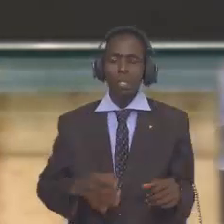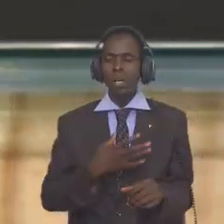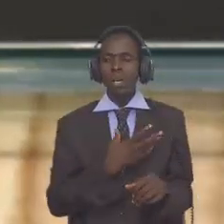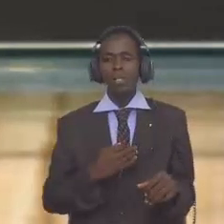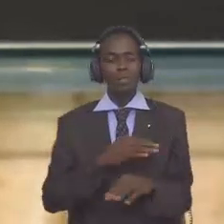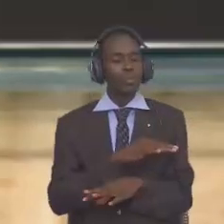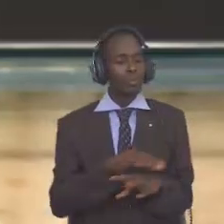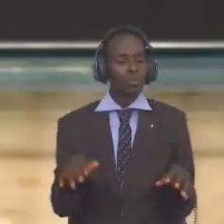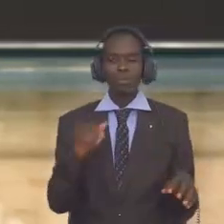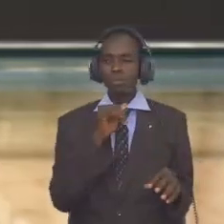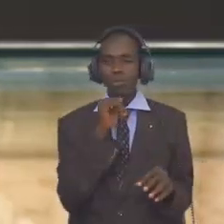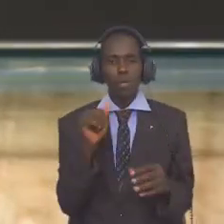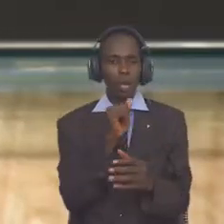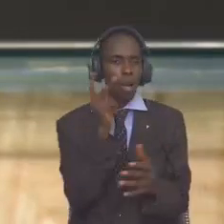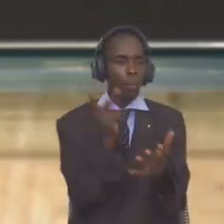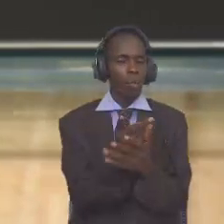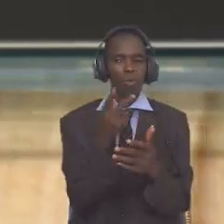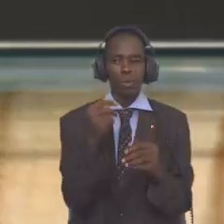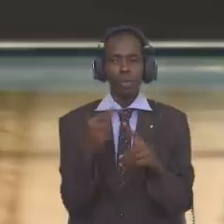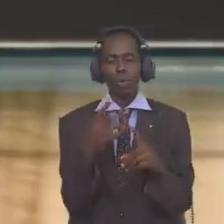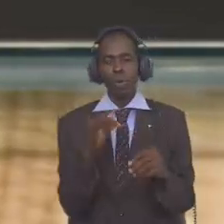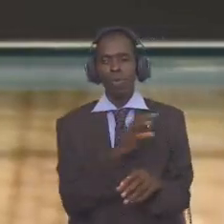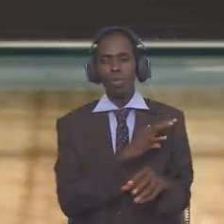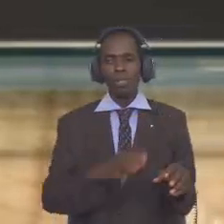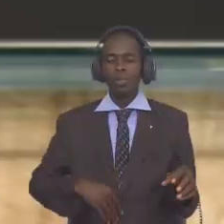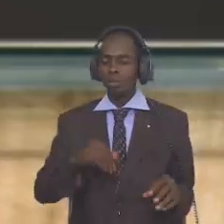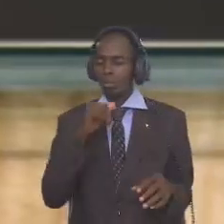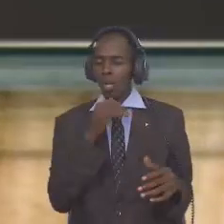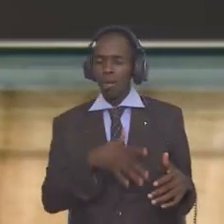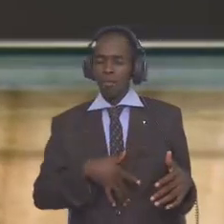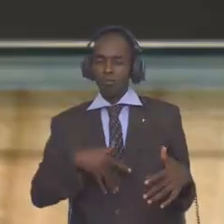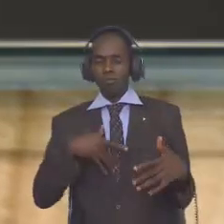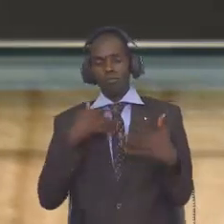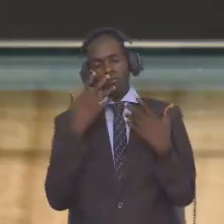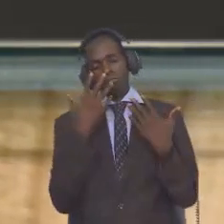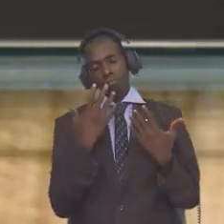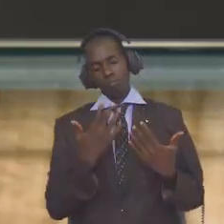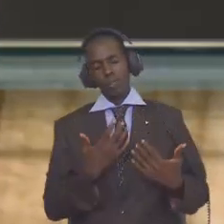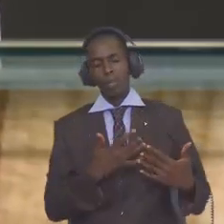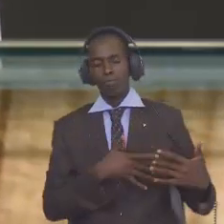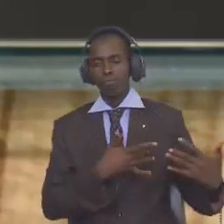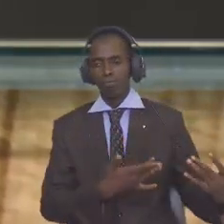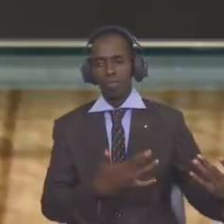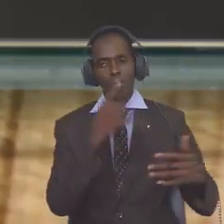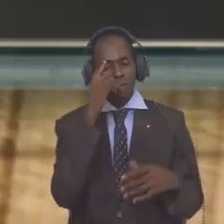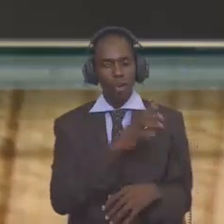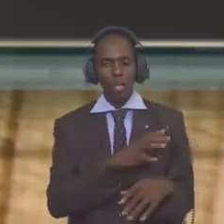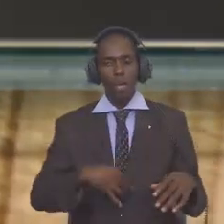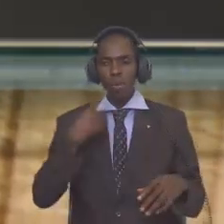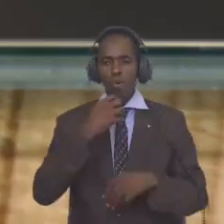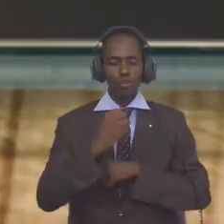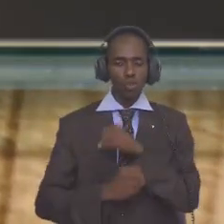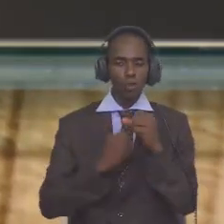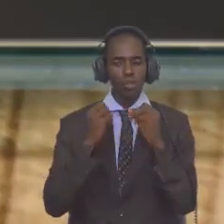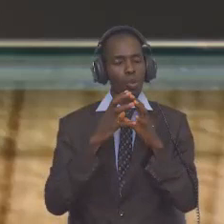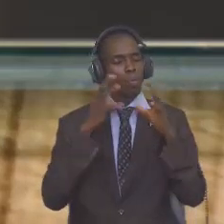the word of Christ. They do not sympathize with Christ on the cross of Calvary, who suffered so much and